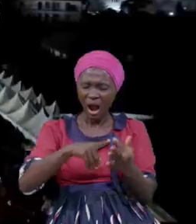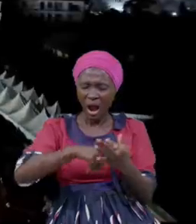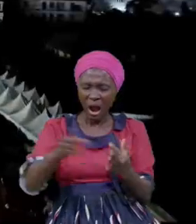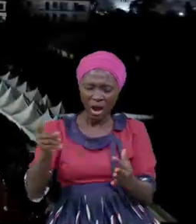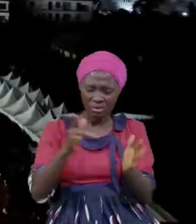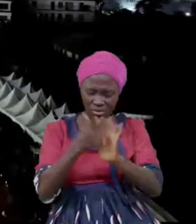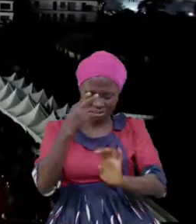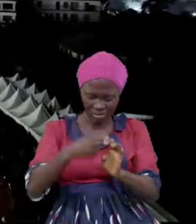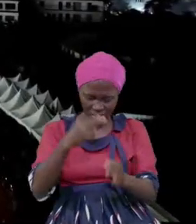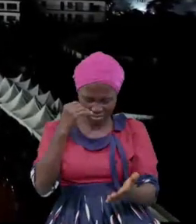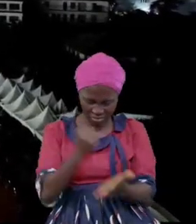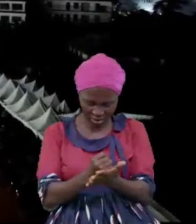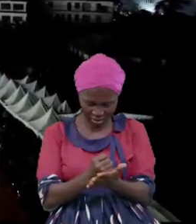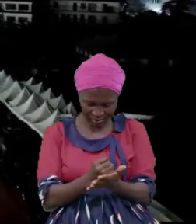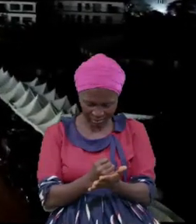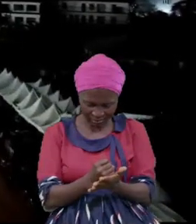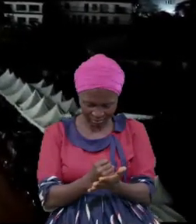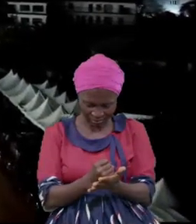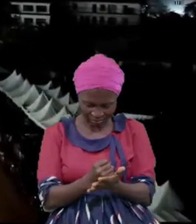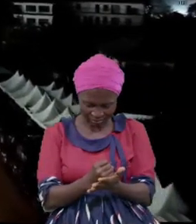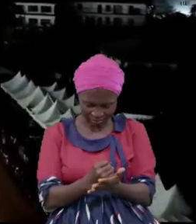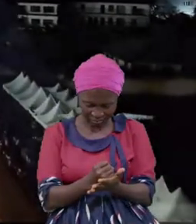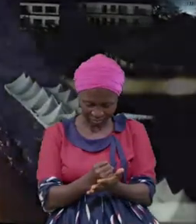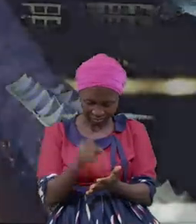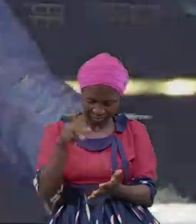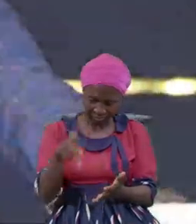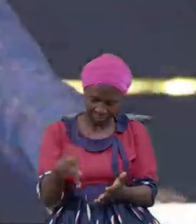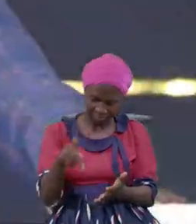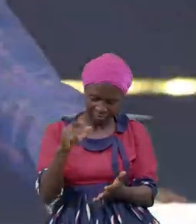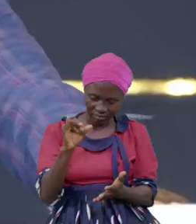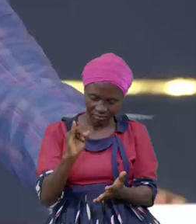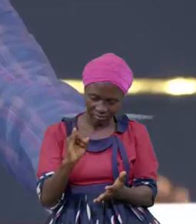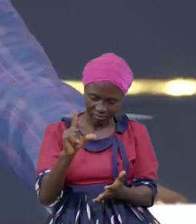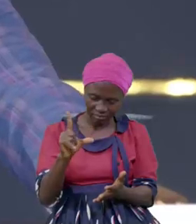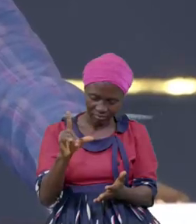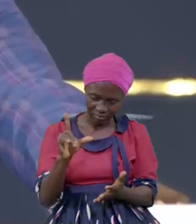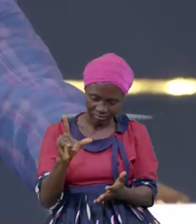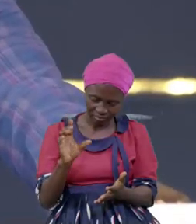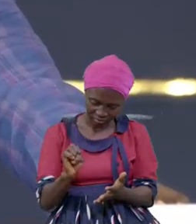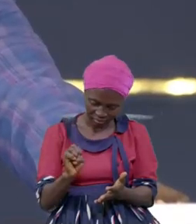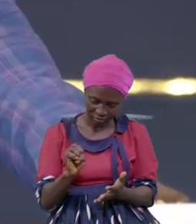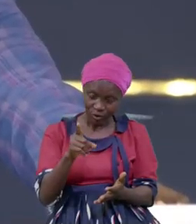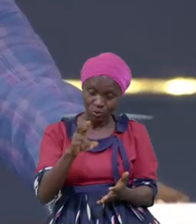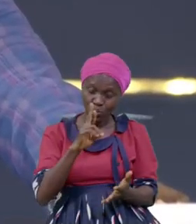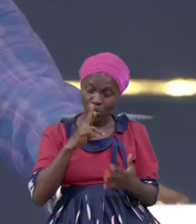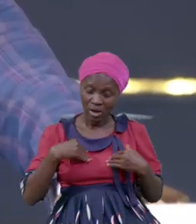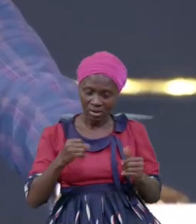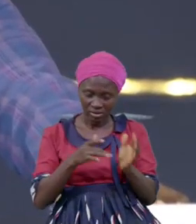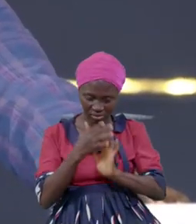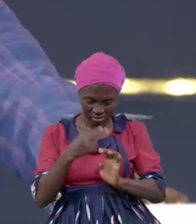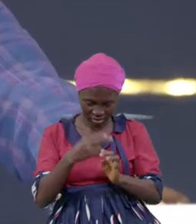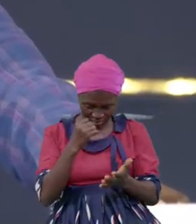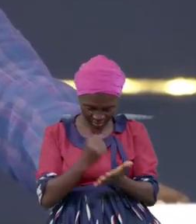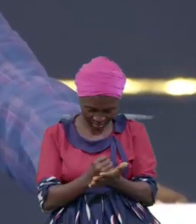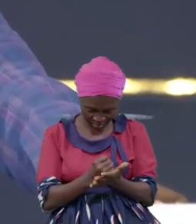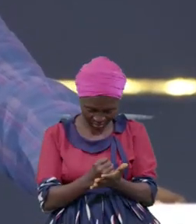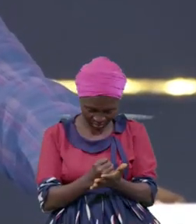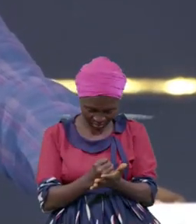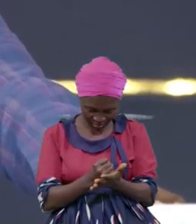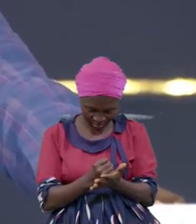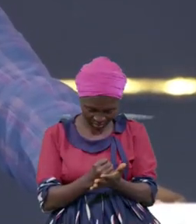name. Pile, you're healed in Jesus' name. And